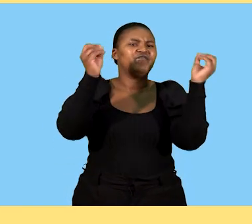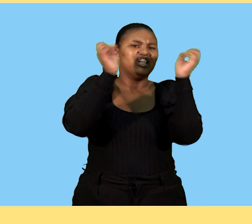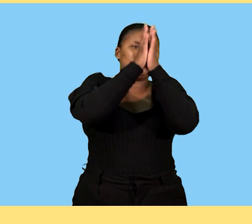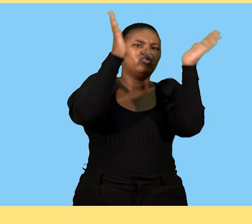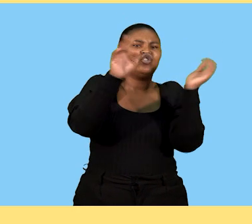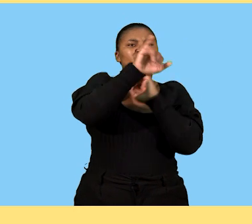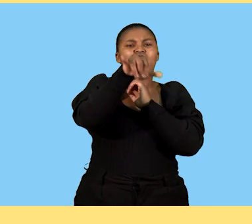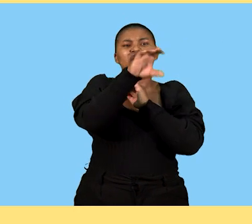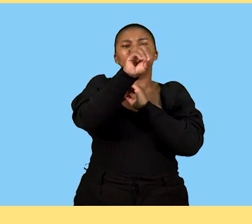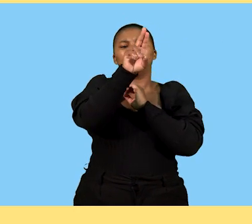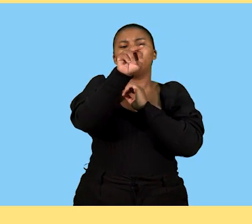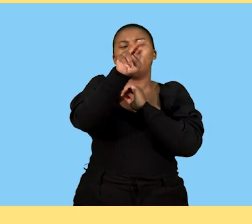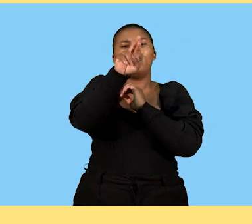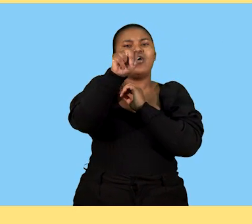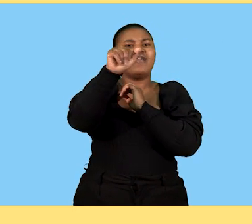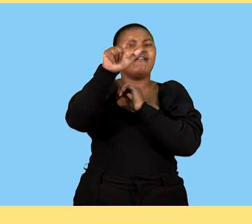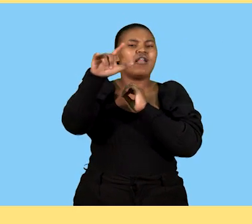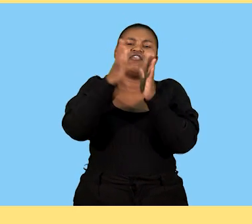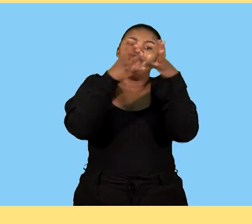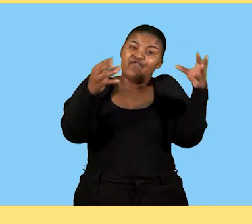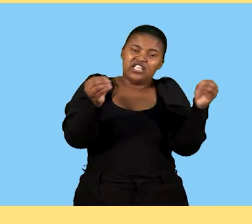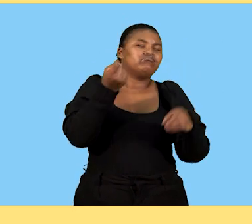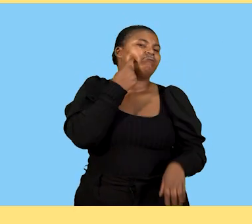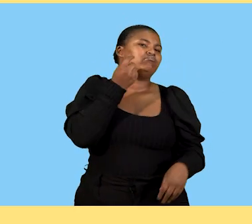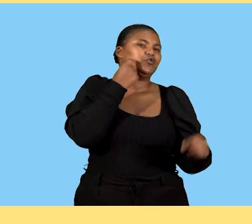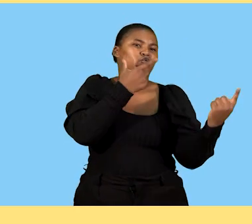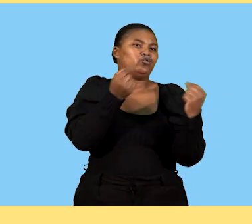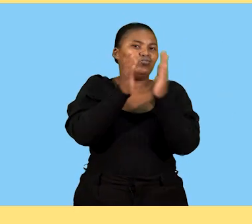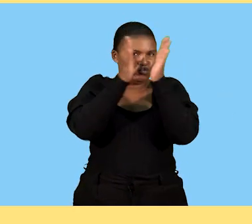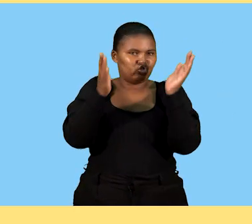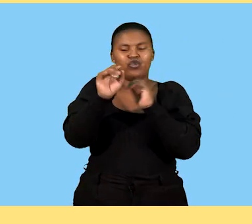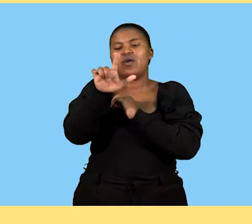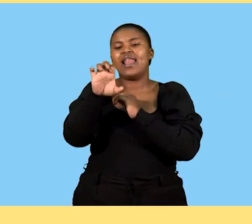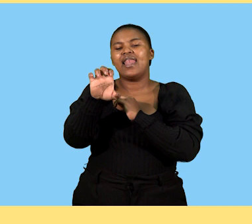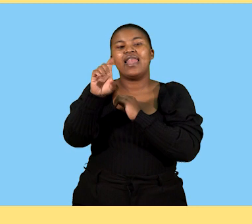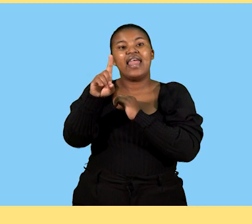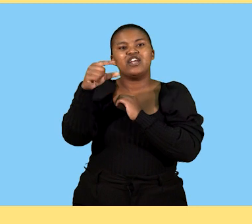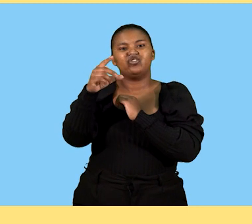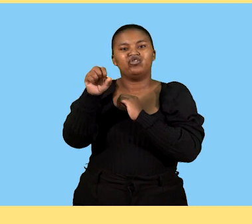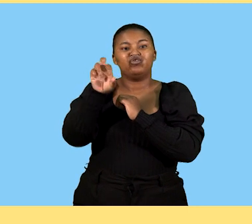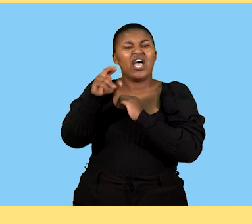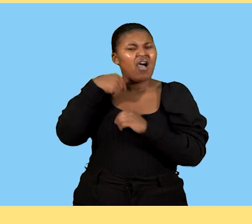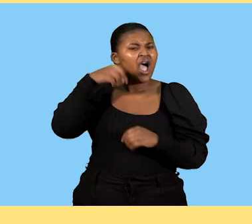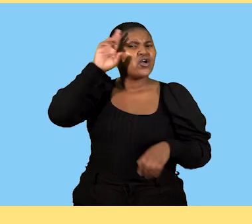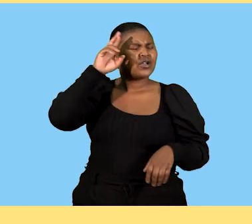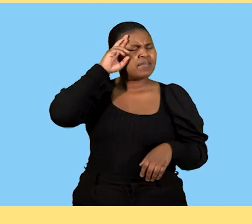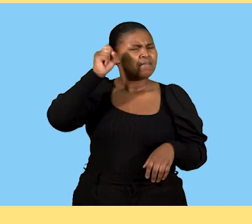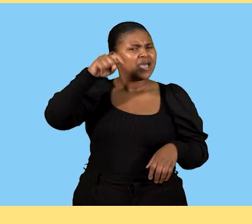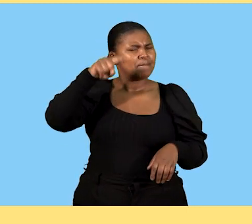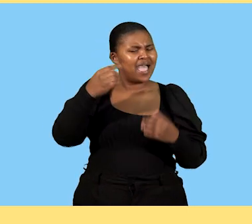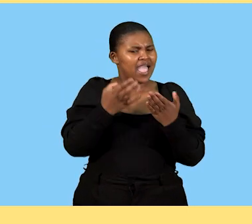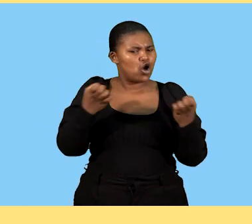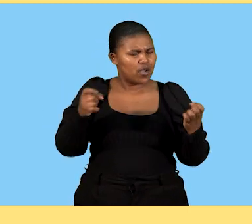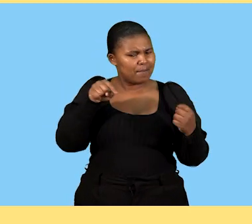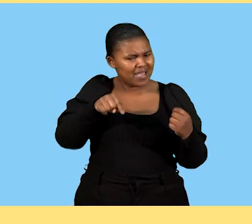Once I've completed my general journal, it becomes easy now to complete the general ledger. In my general ledger, I remember that equipment